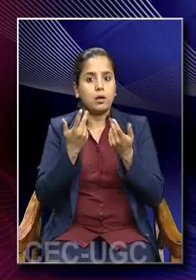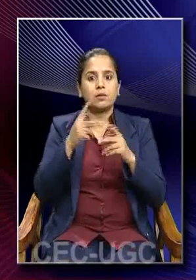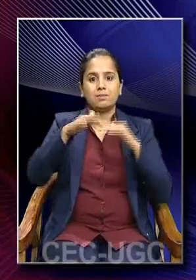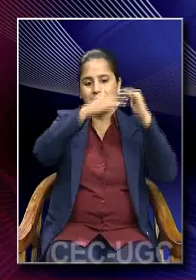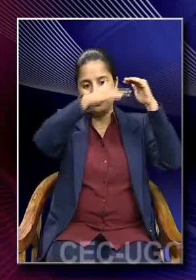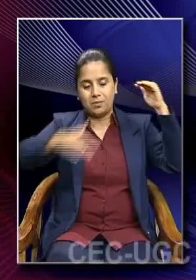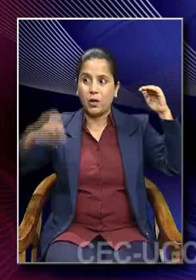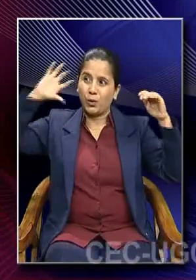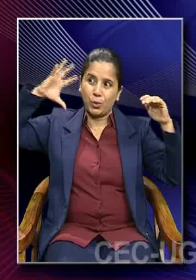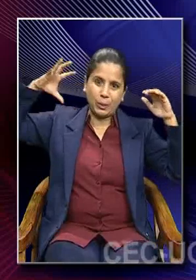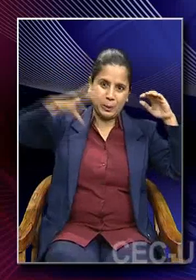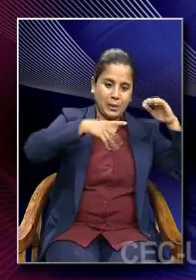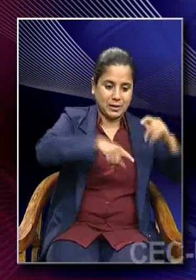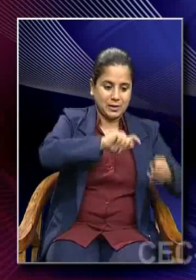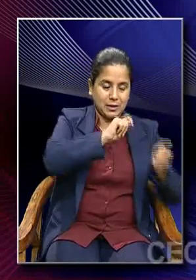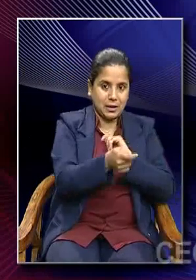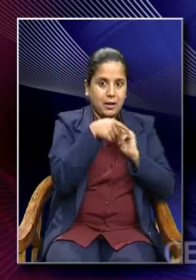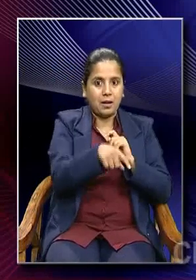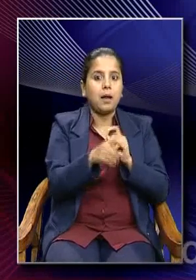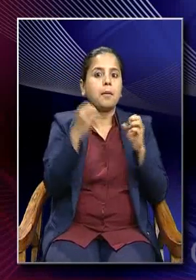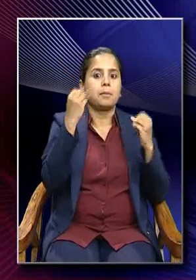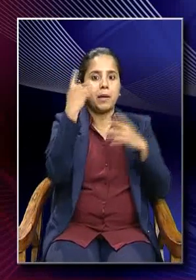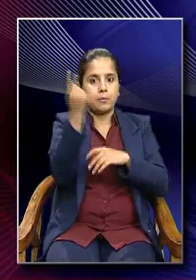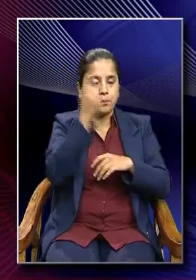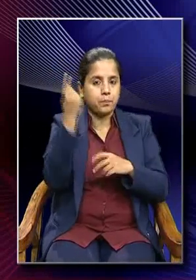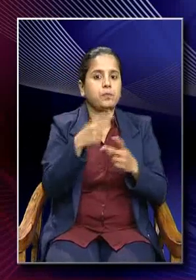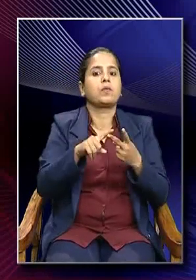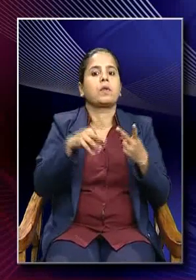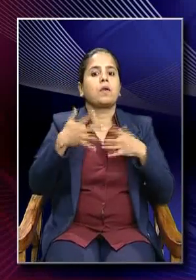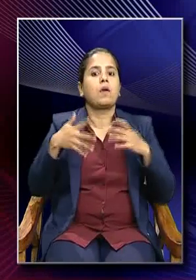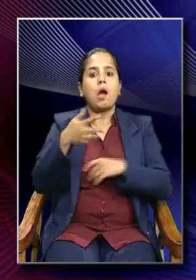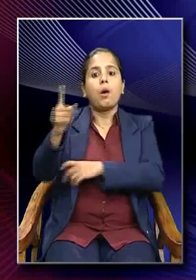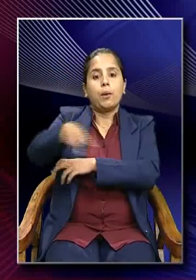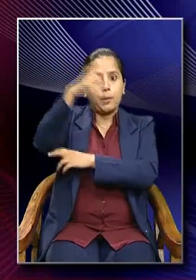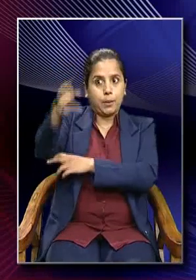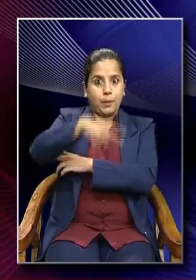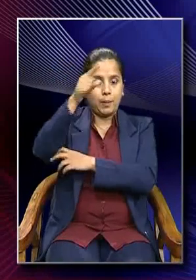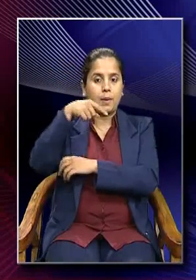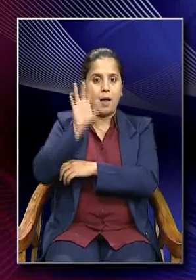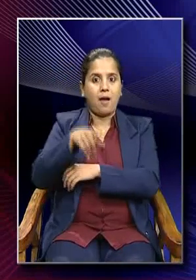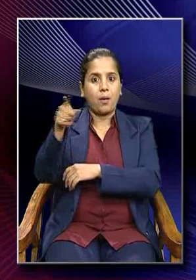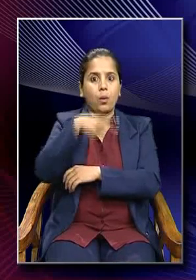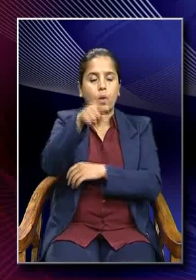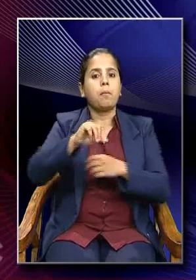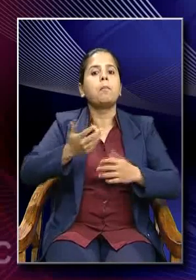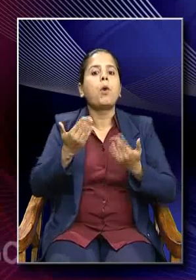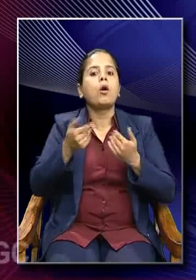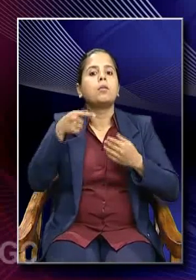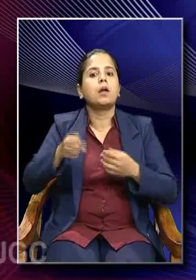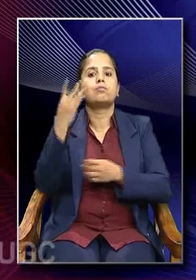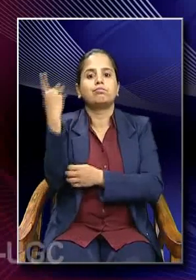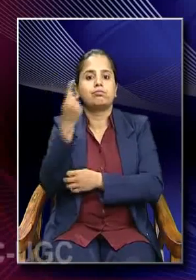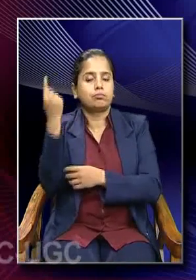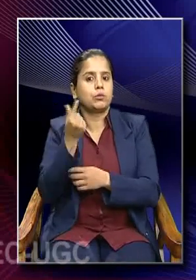wind electricity, and there are many other decentralized settings which can have different products